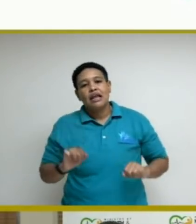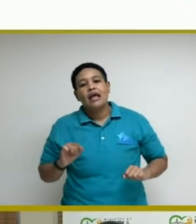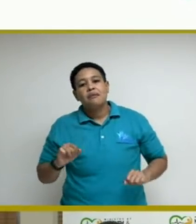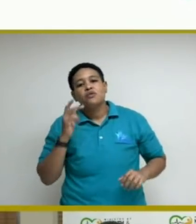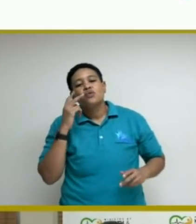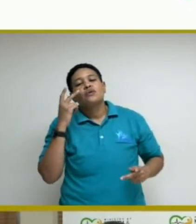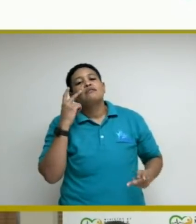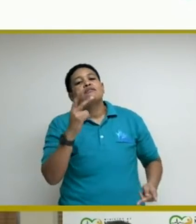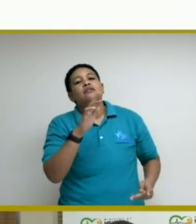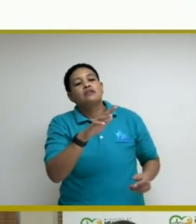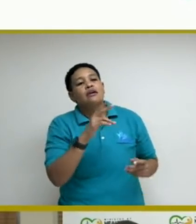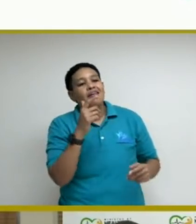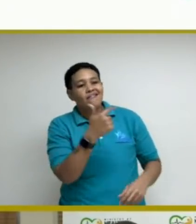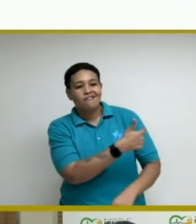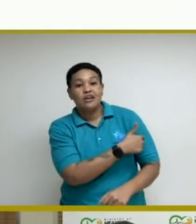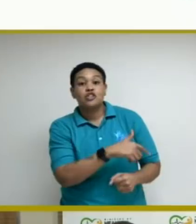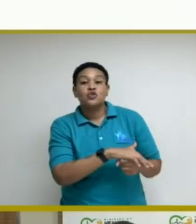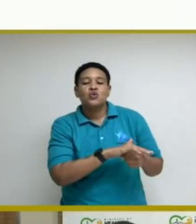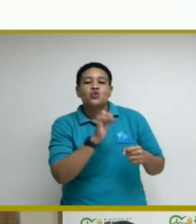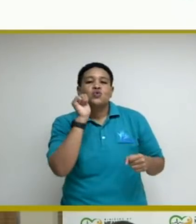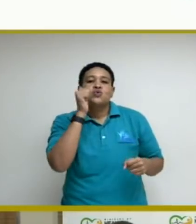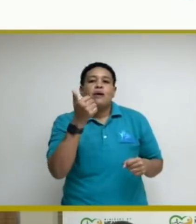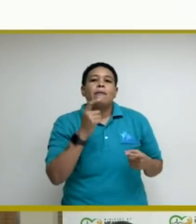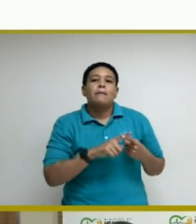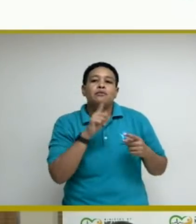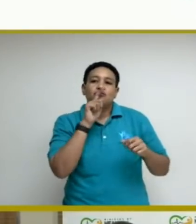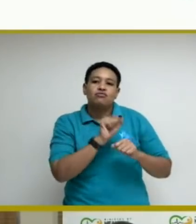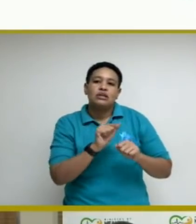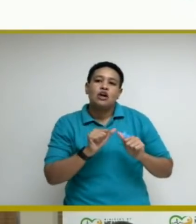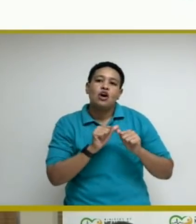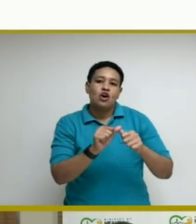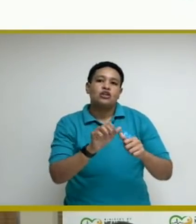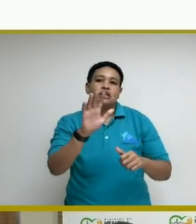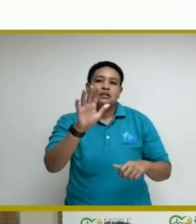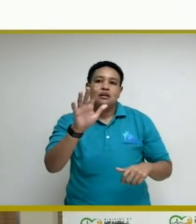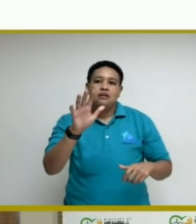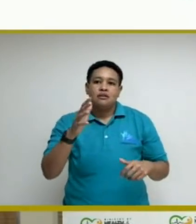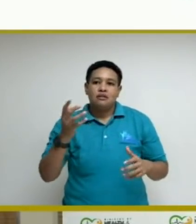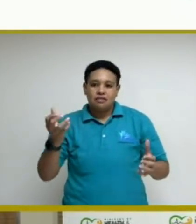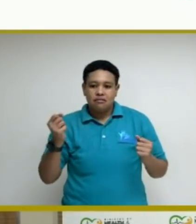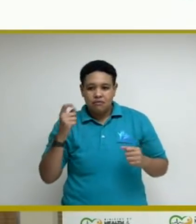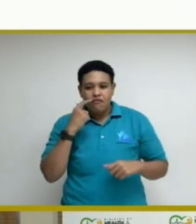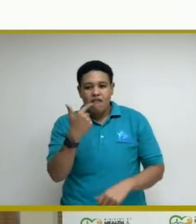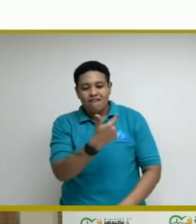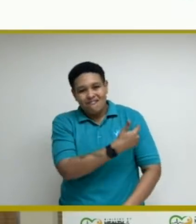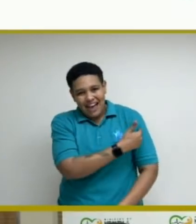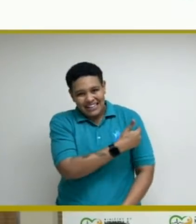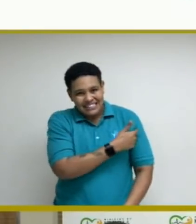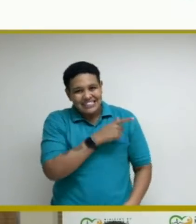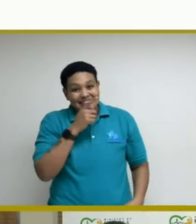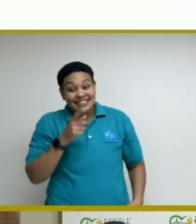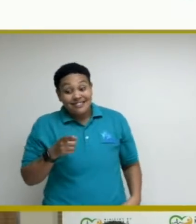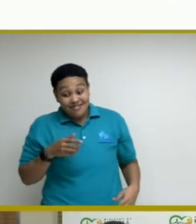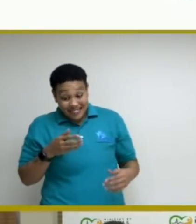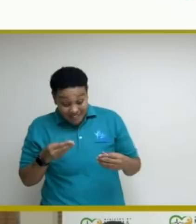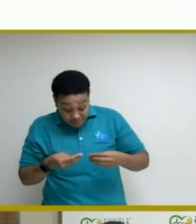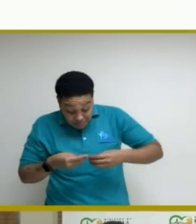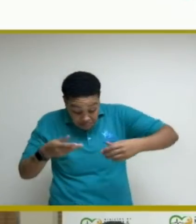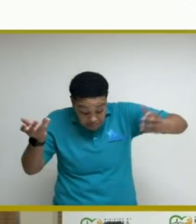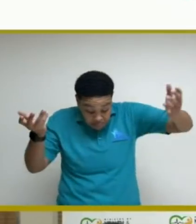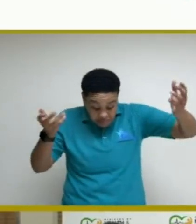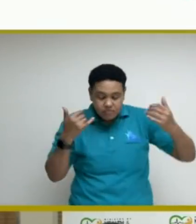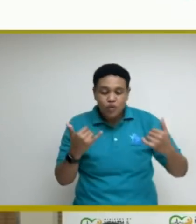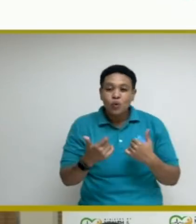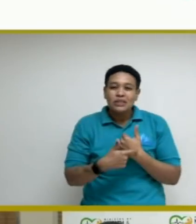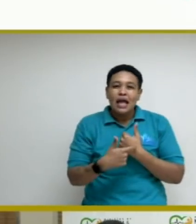visit their vaccination centers tomorrow and continue the regimen of vaccines being administered at